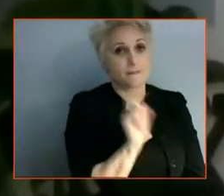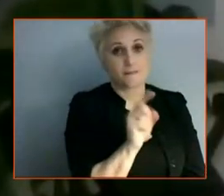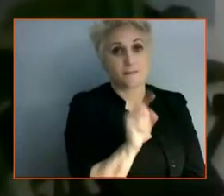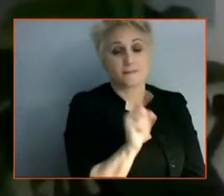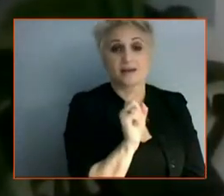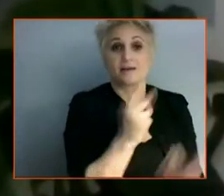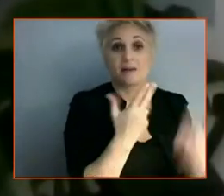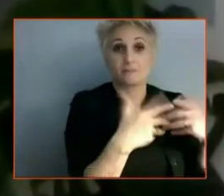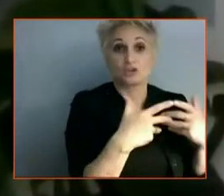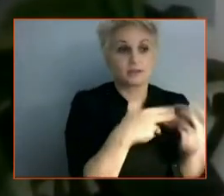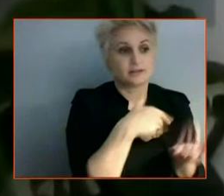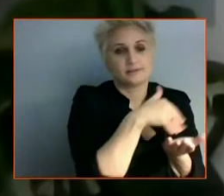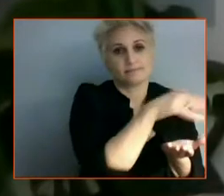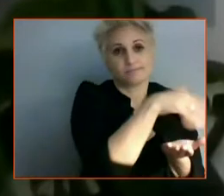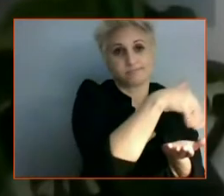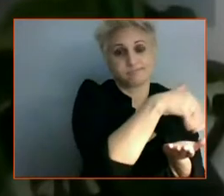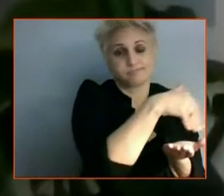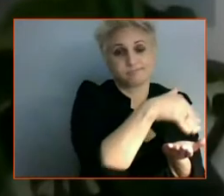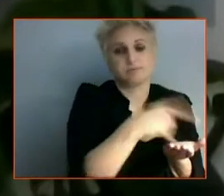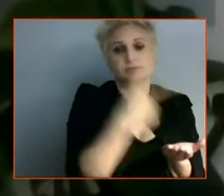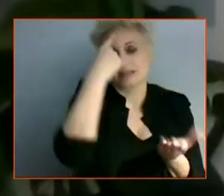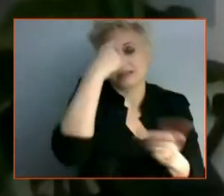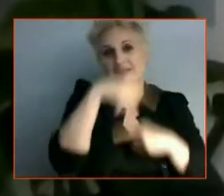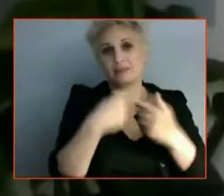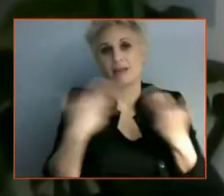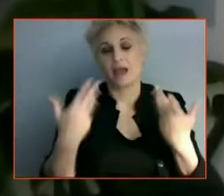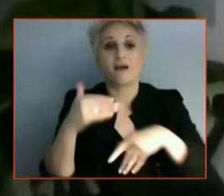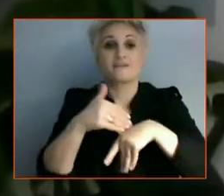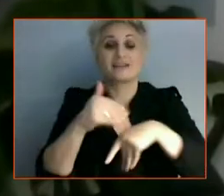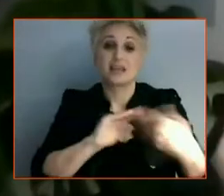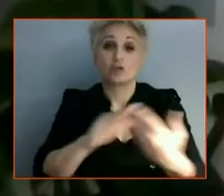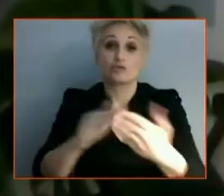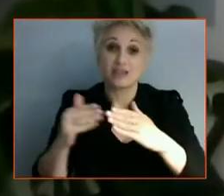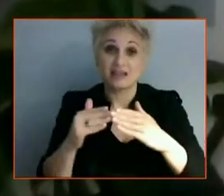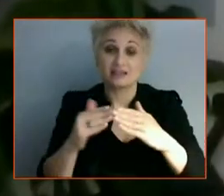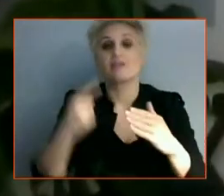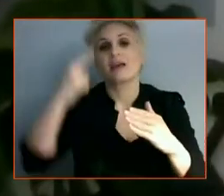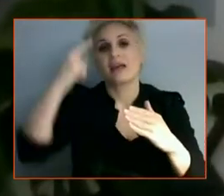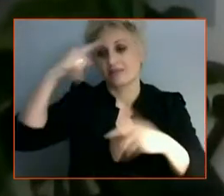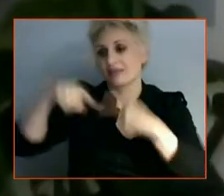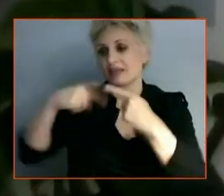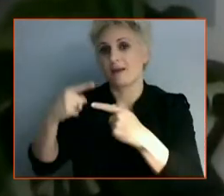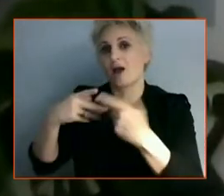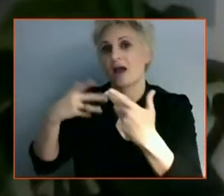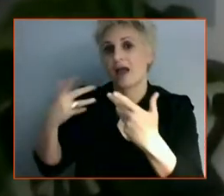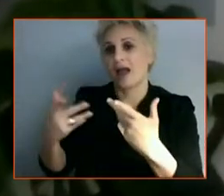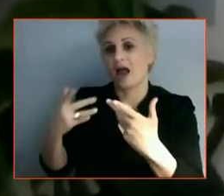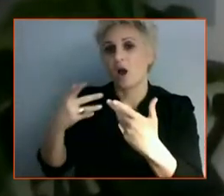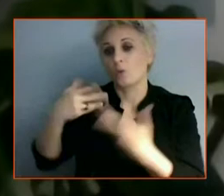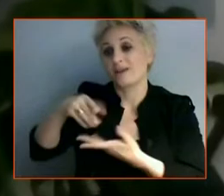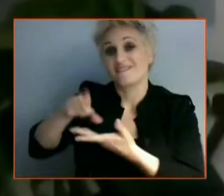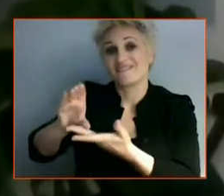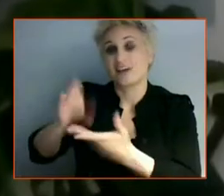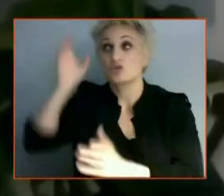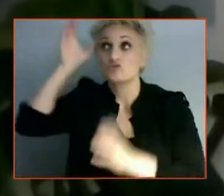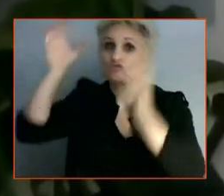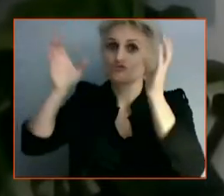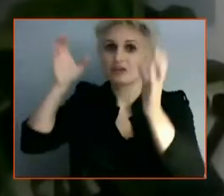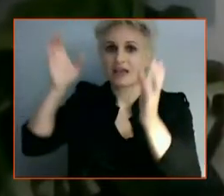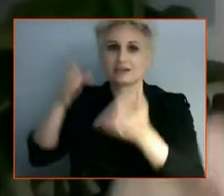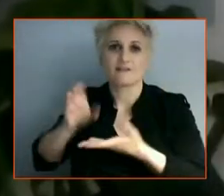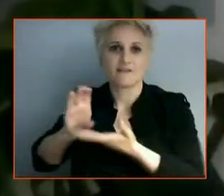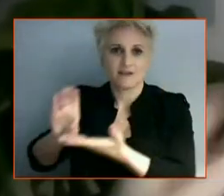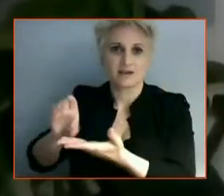up relying on that for local community or creative funding. So on this, Miriama, I would say